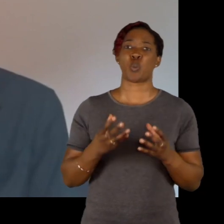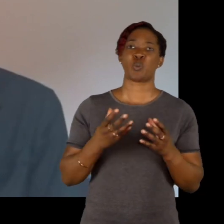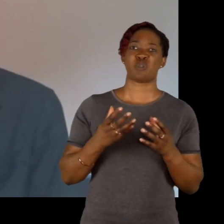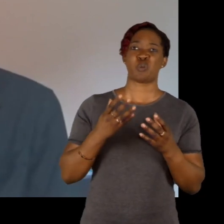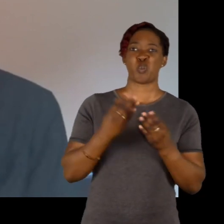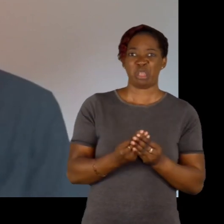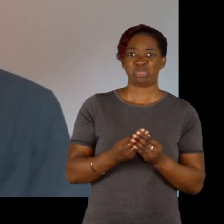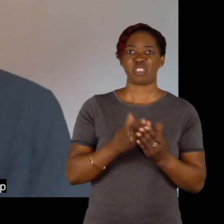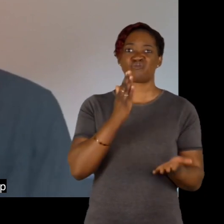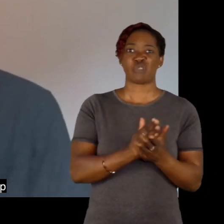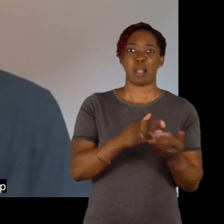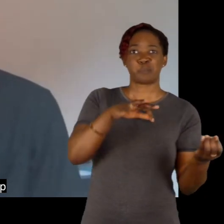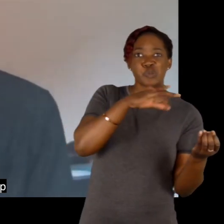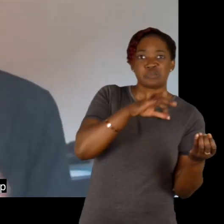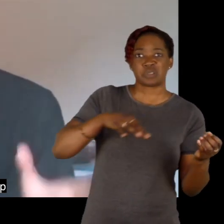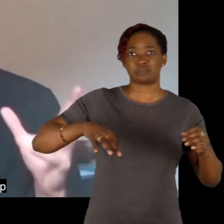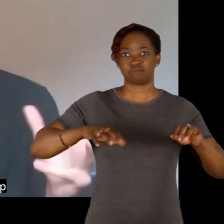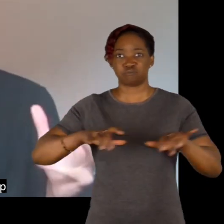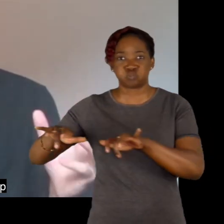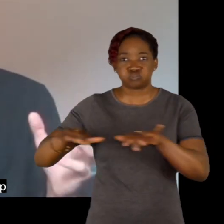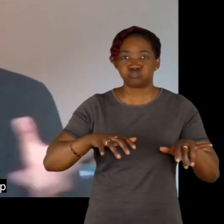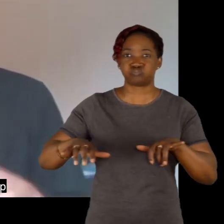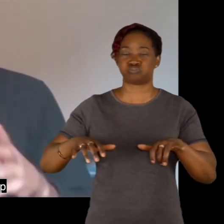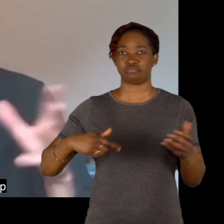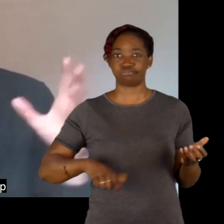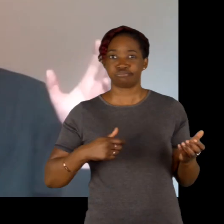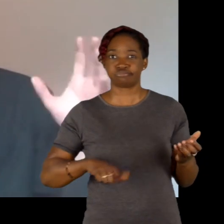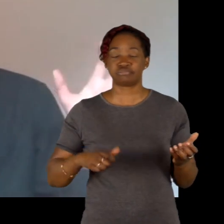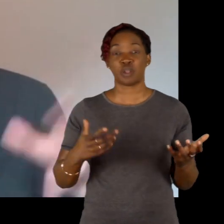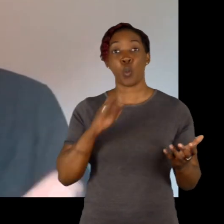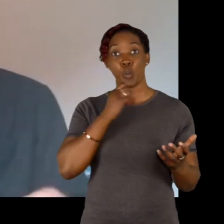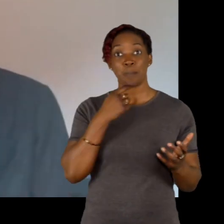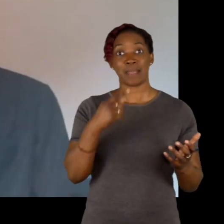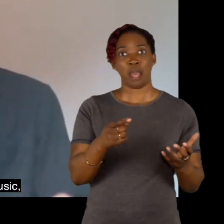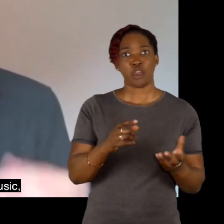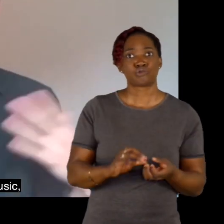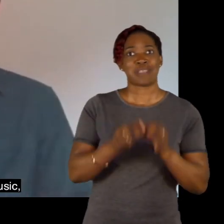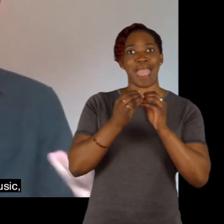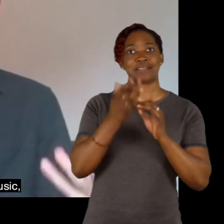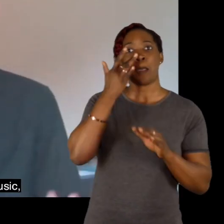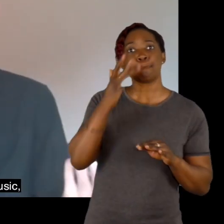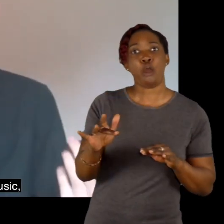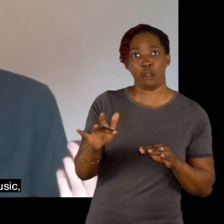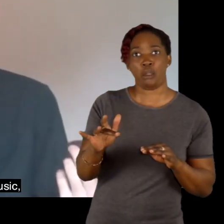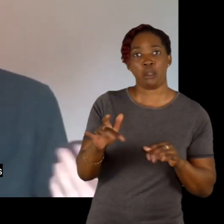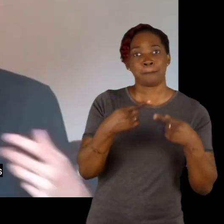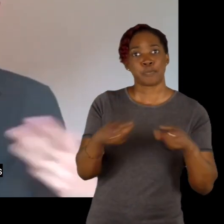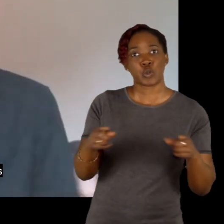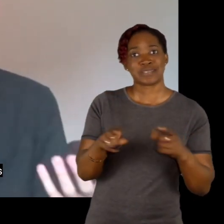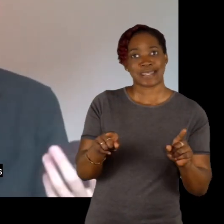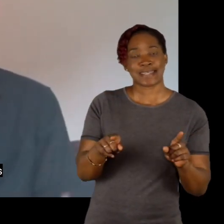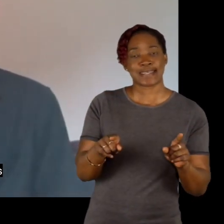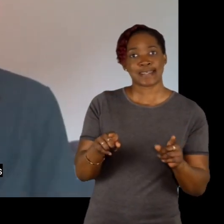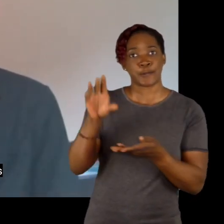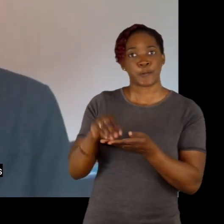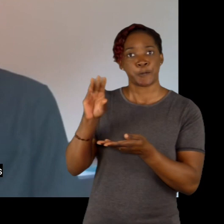a studio session at the end with real musicians, I work towards producing a mock-up of the score, which is like a version of the music, but with